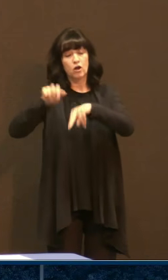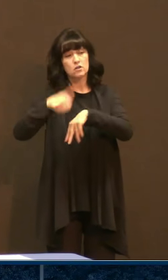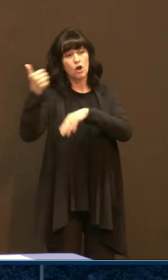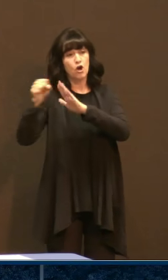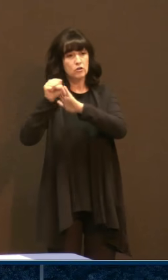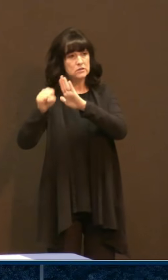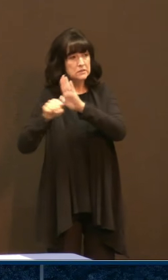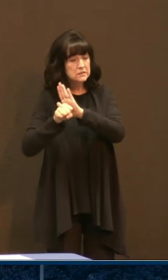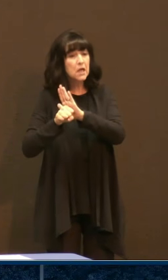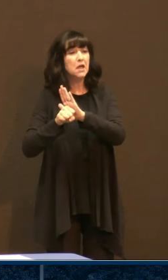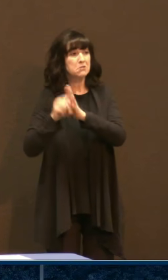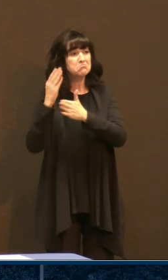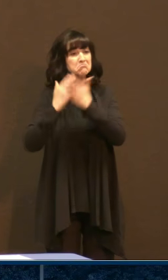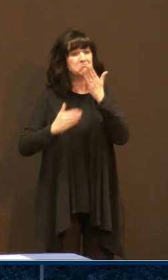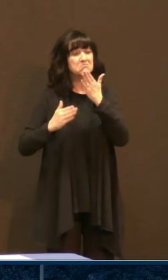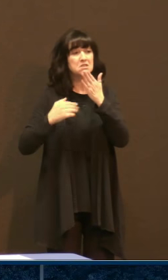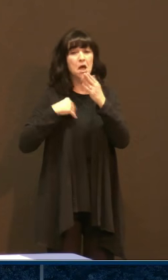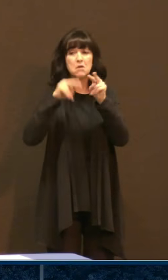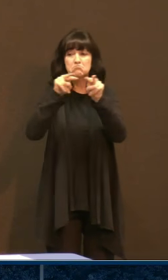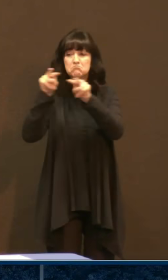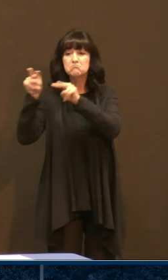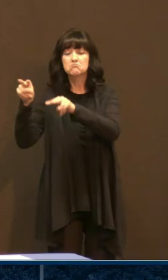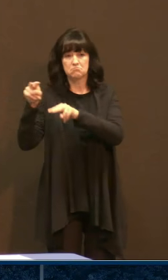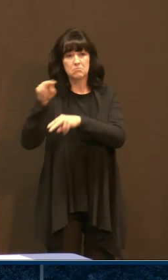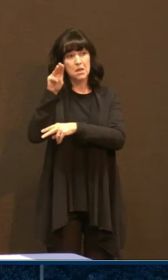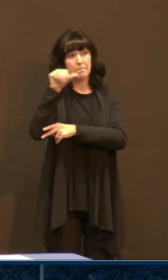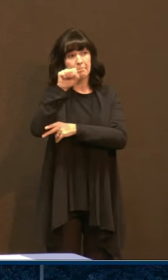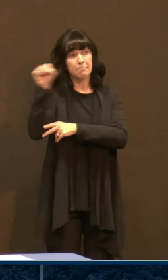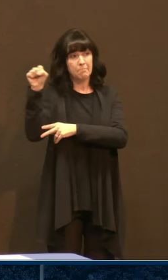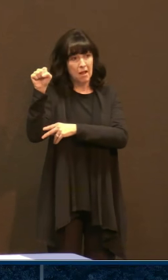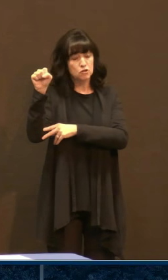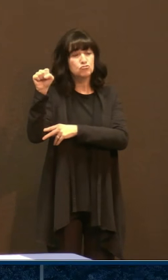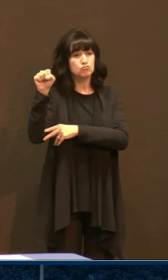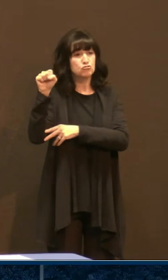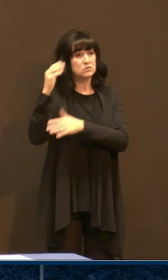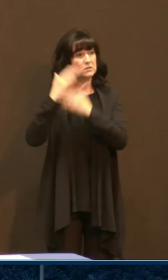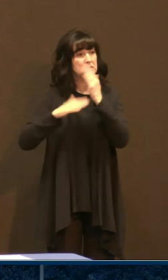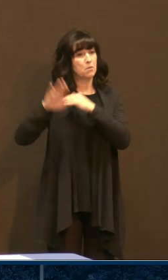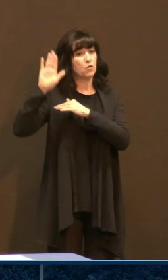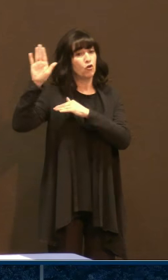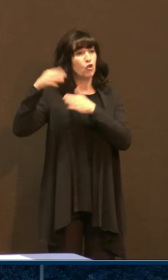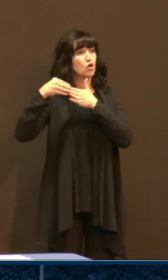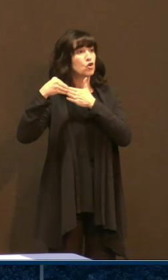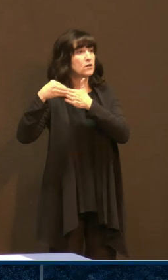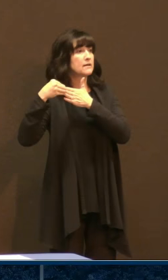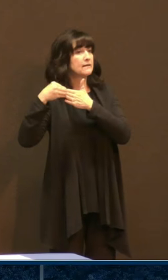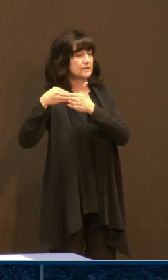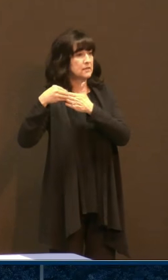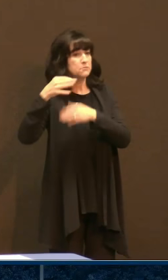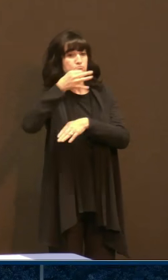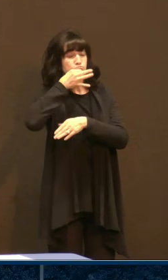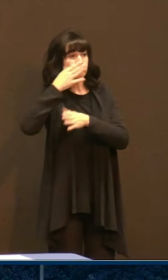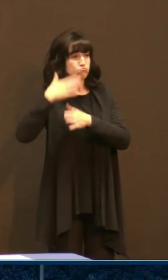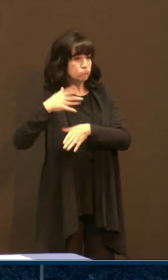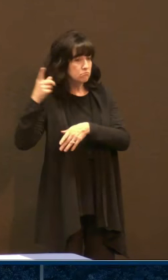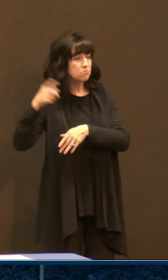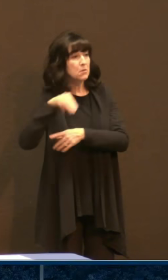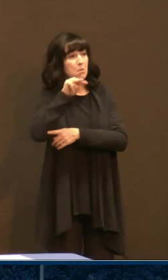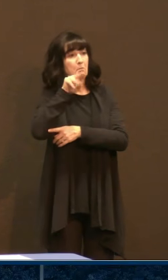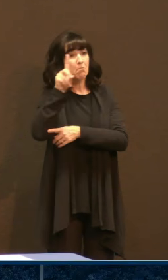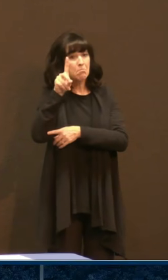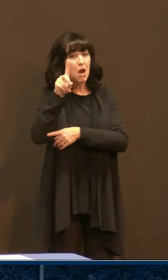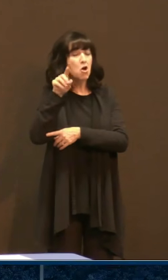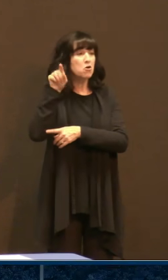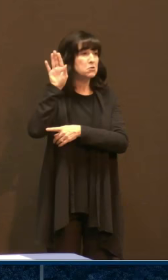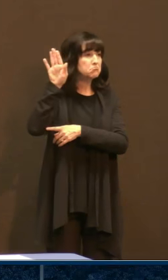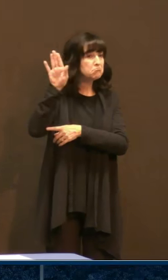got some expertise that we've reached out to. Massachusetts, in some ways, has been leading the way there. Maryland has some interesting things they're doing.